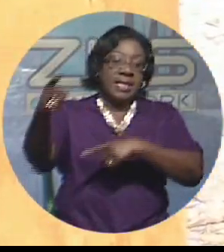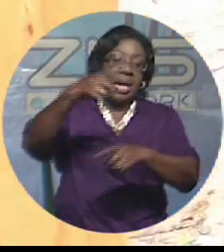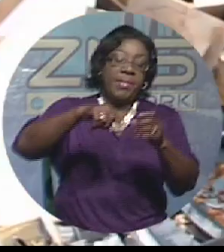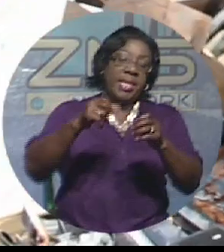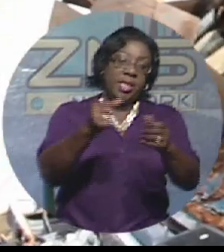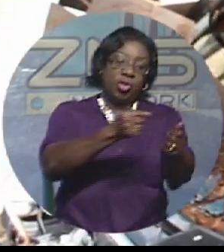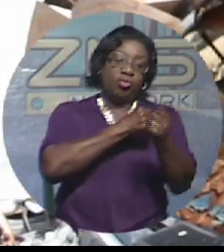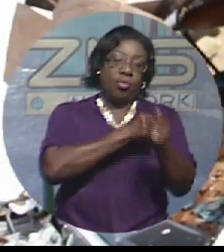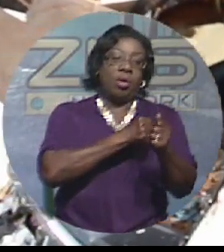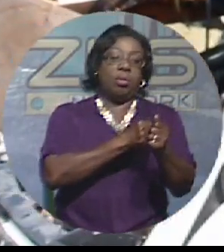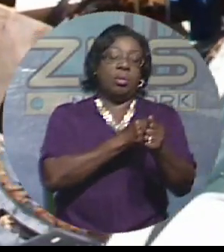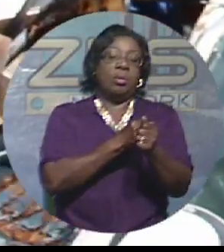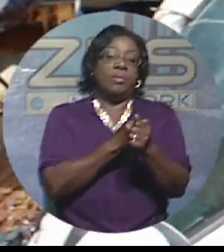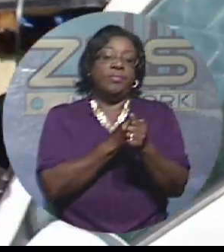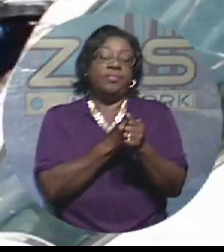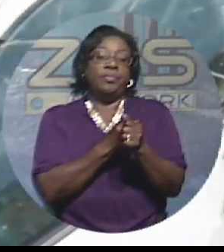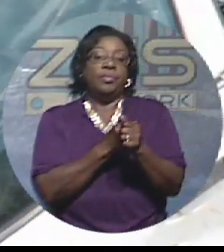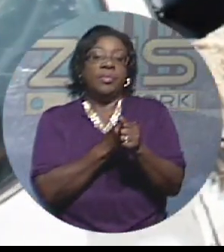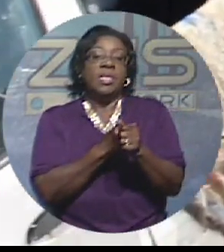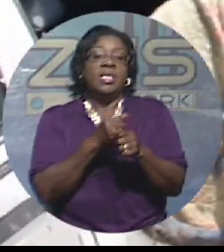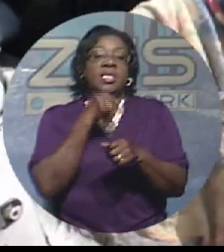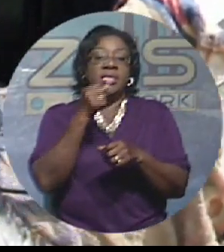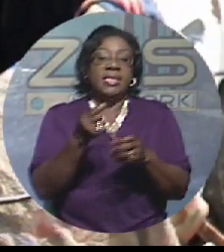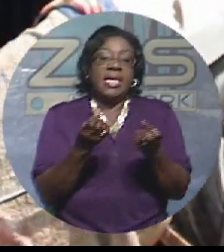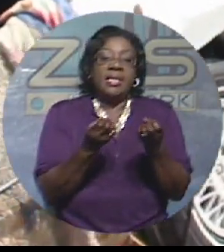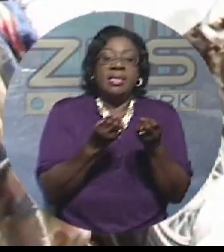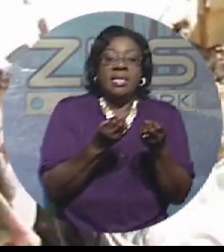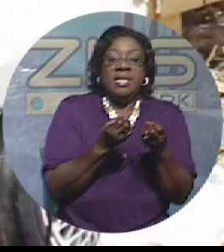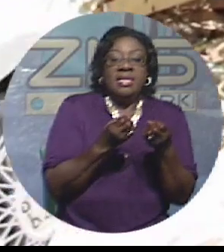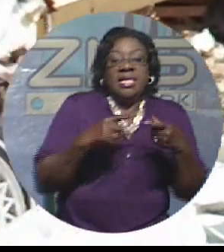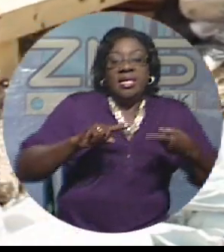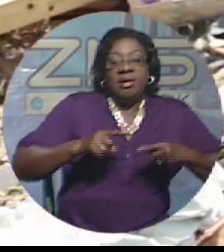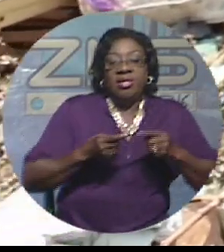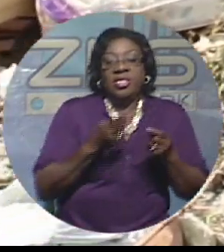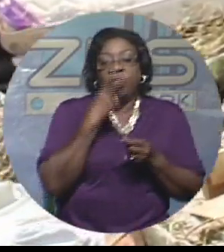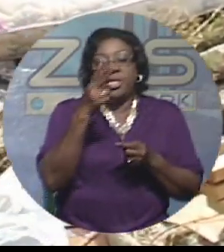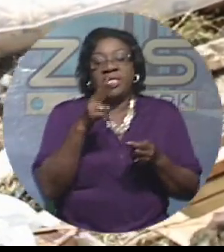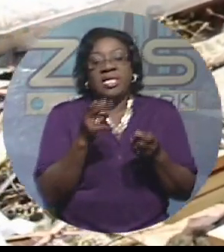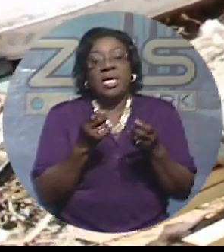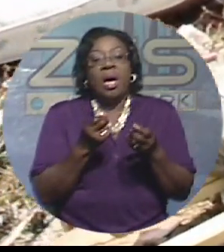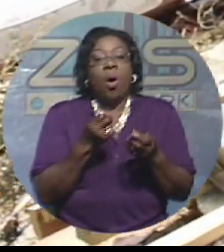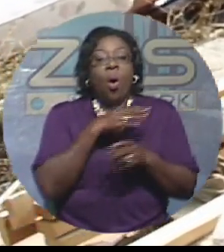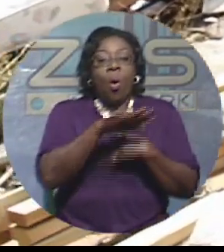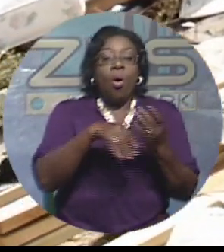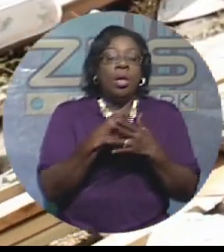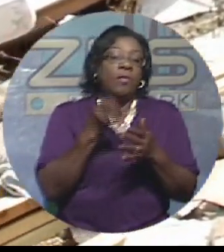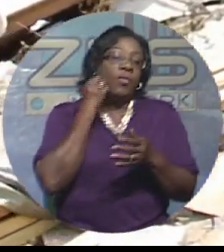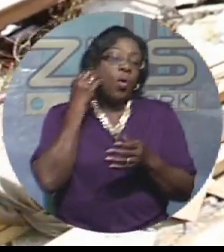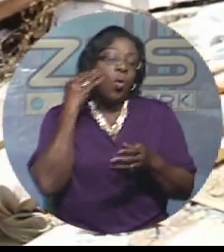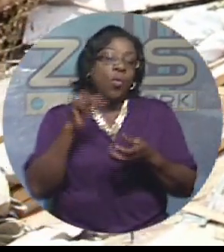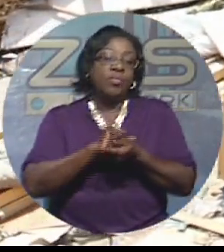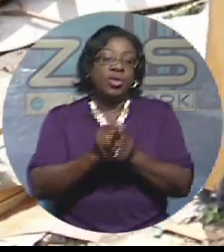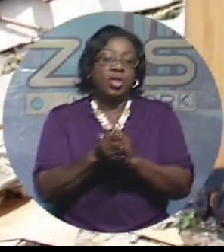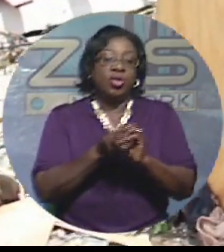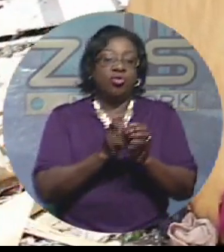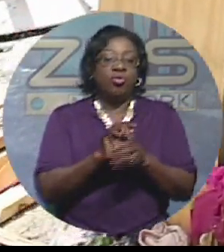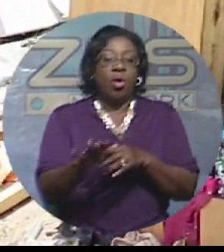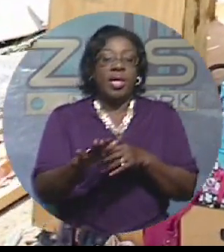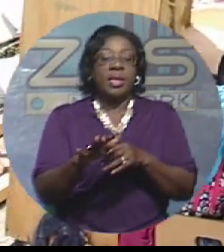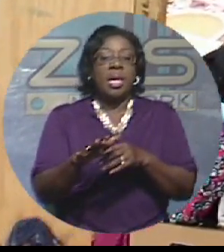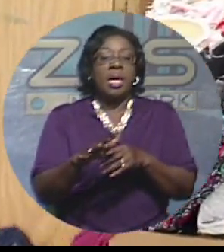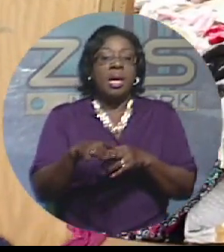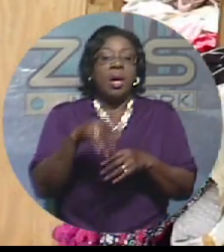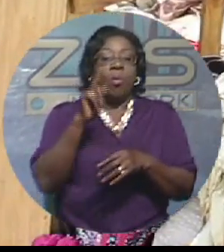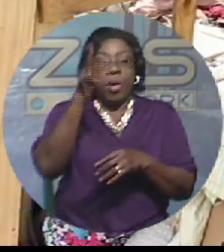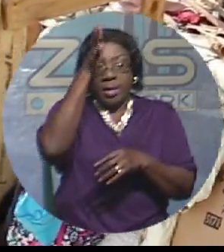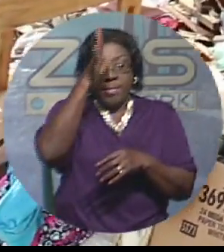of 42 years was flattened. She said the pain of seeing it for the first time was indescribable. Thanks to people like Chief Counselor Brian Clare and his